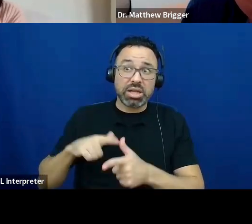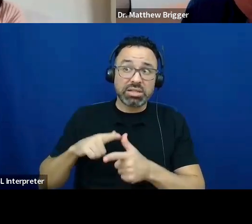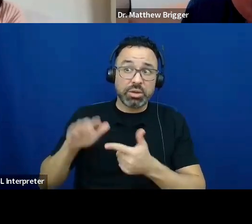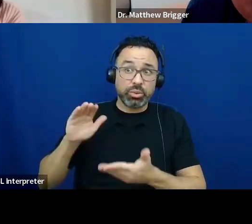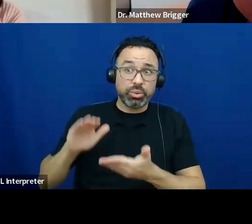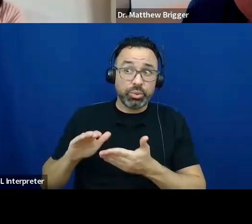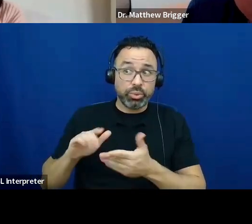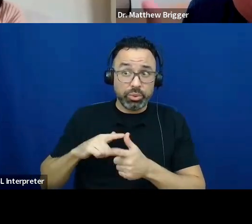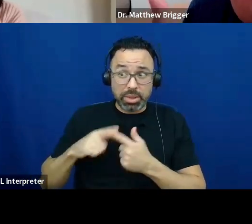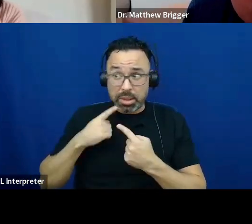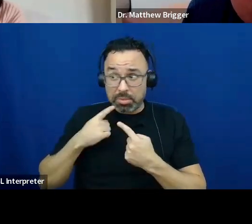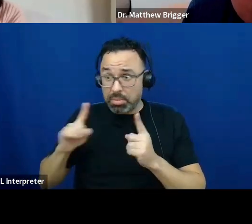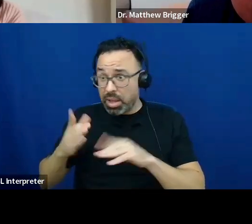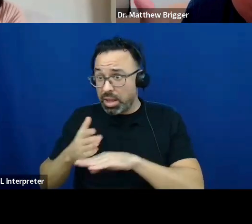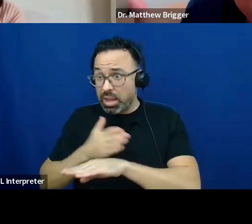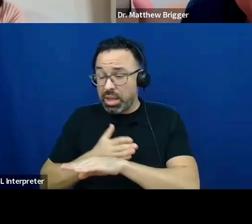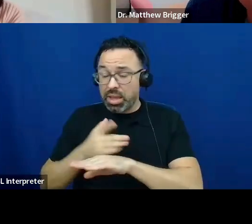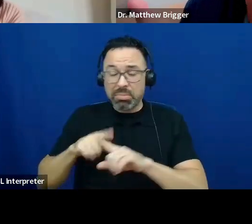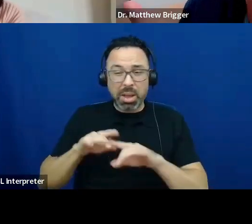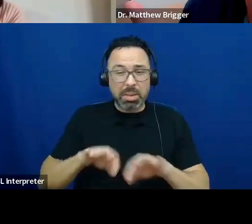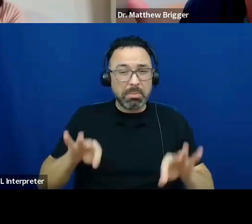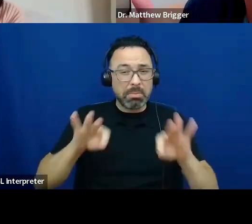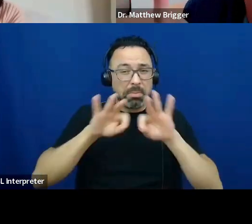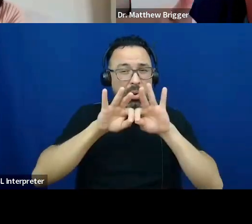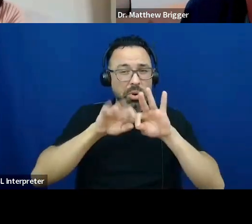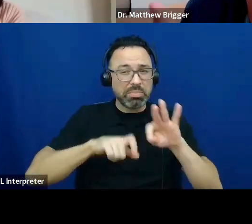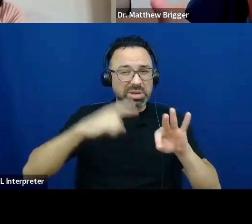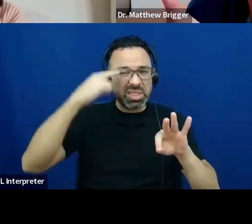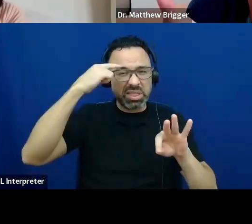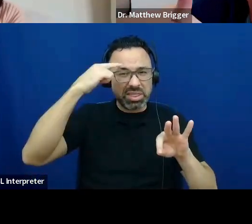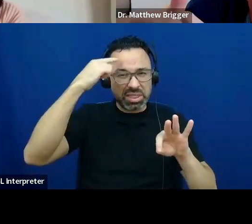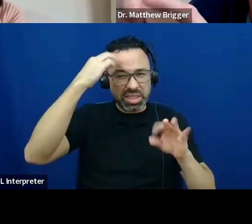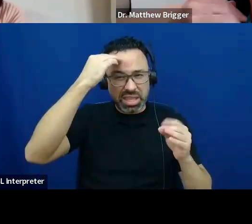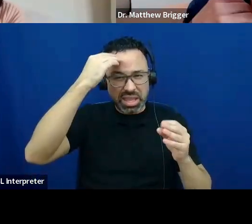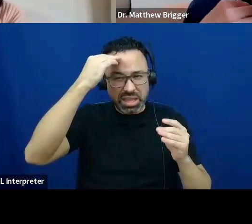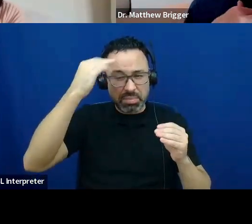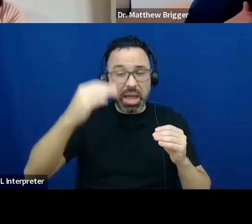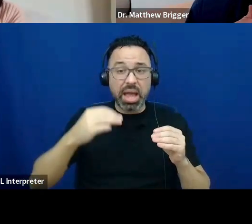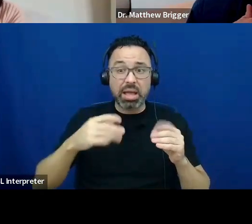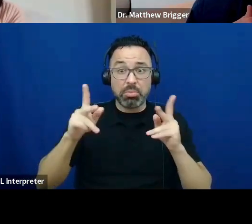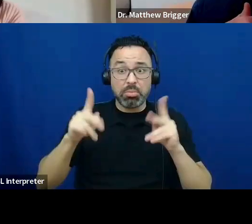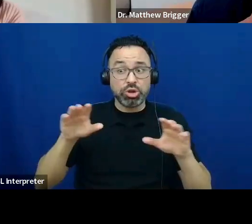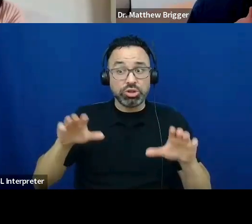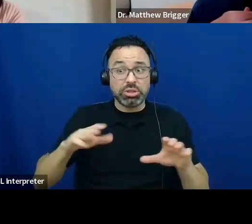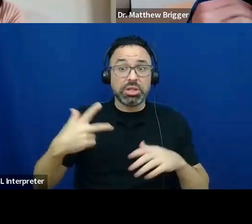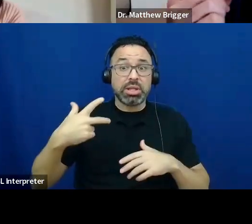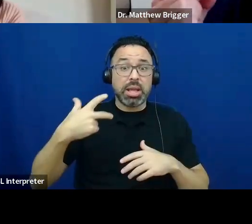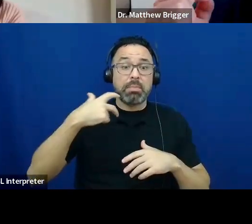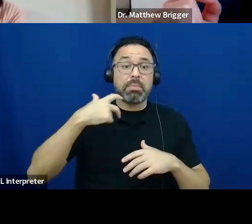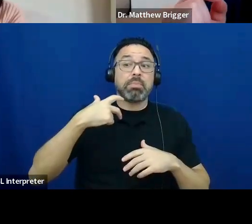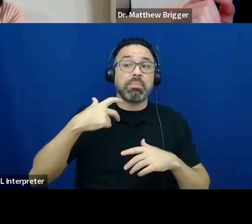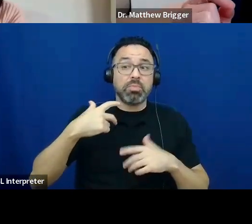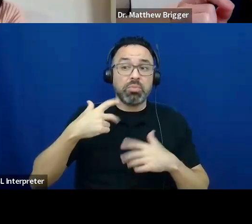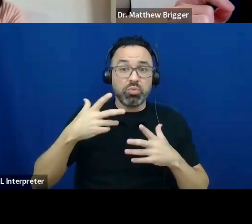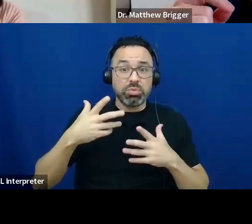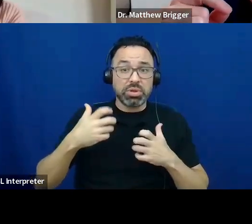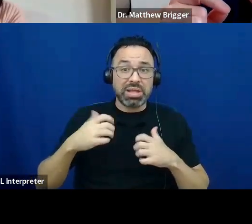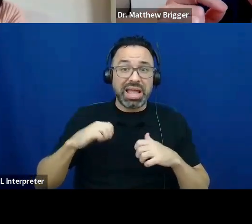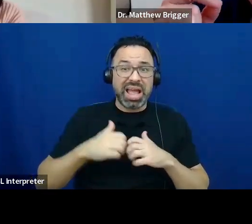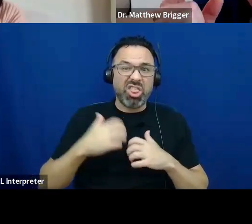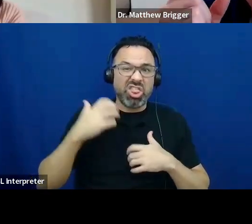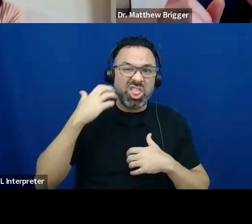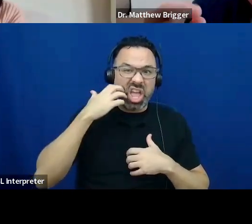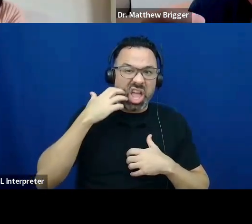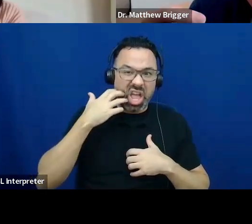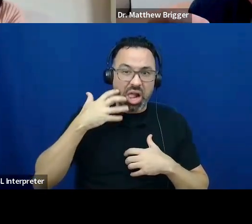one of the important things, though, that's really critical to think about, and for whoever's doing the Botox, is how thick are the secretions to begin